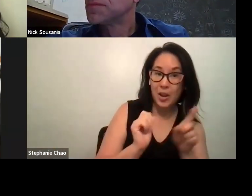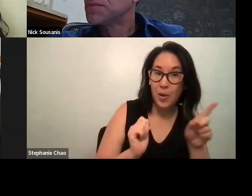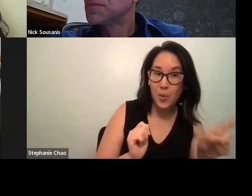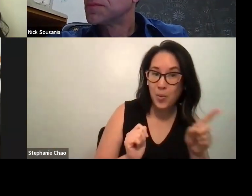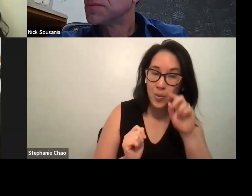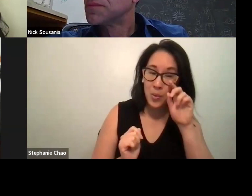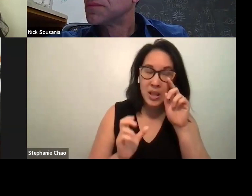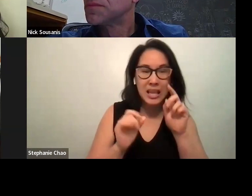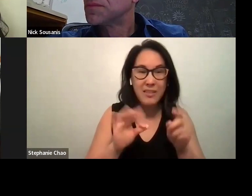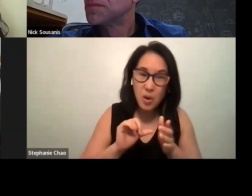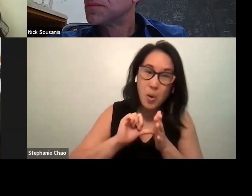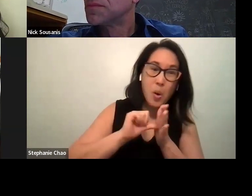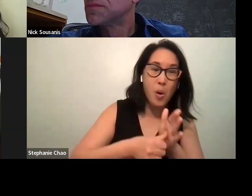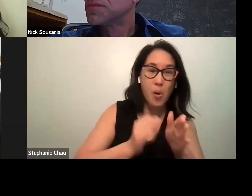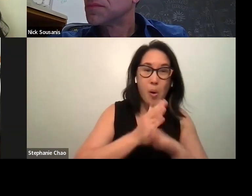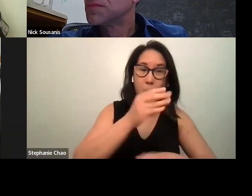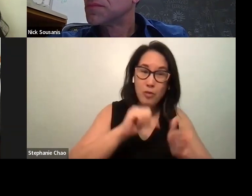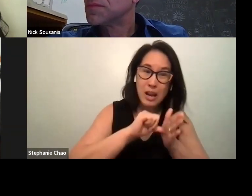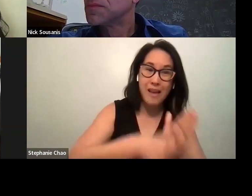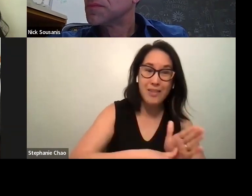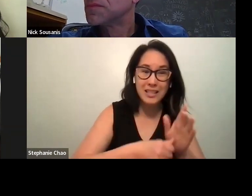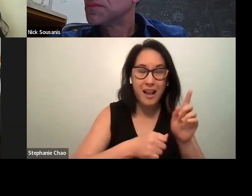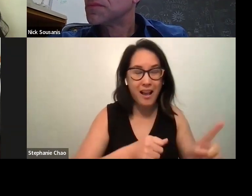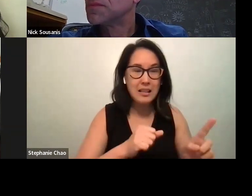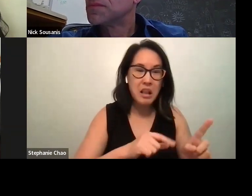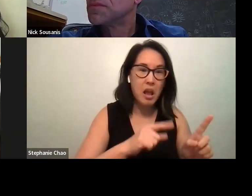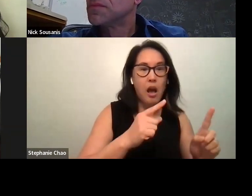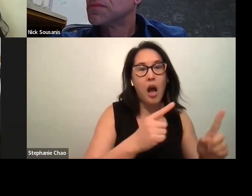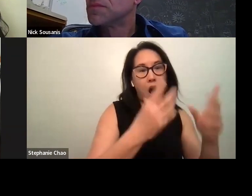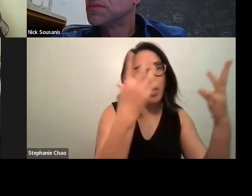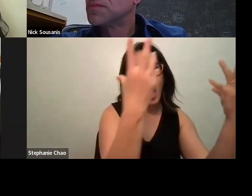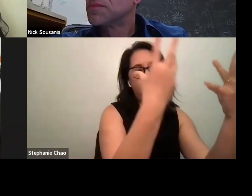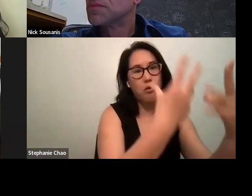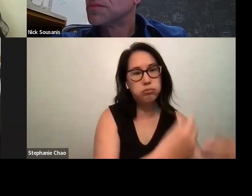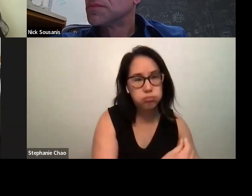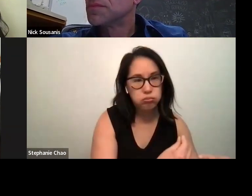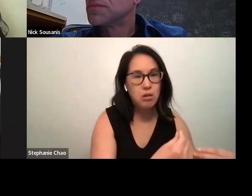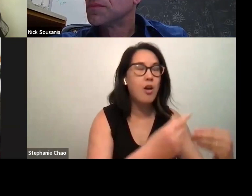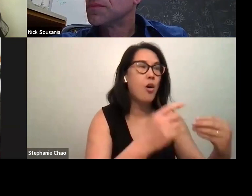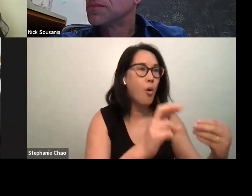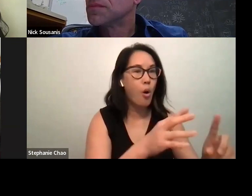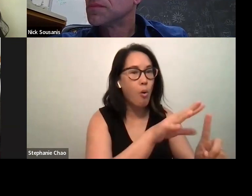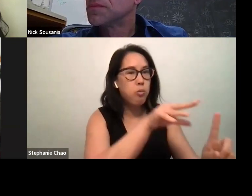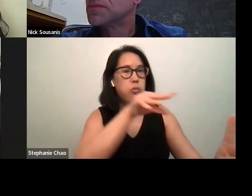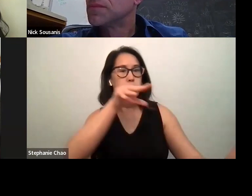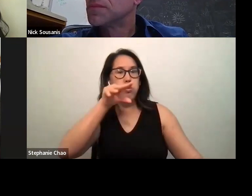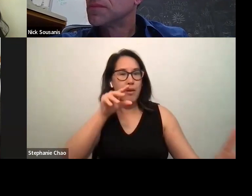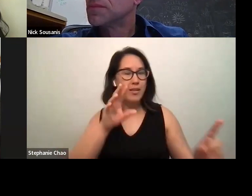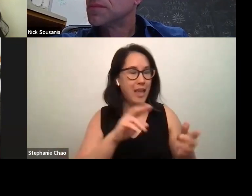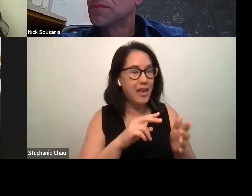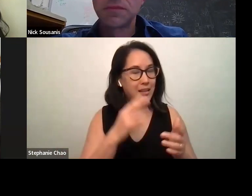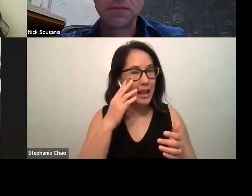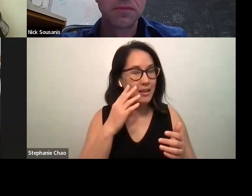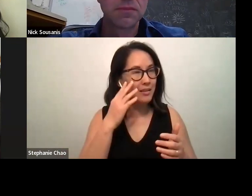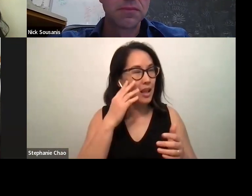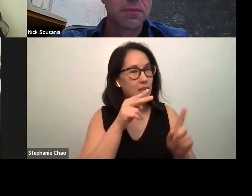you overemphasize that, you're really taking the viewer out of the experience of watching the movie by